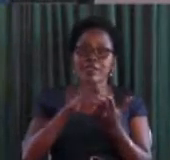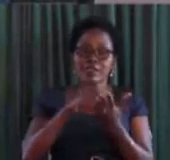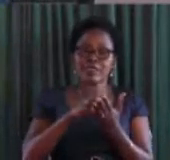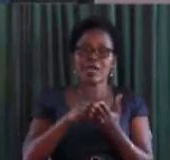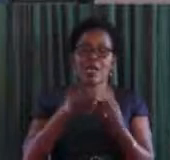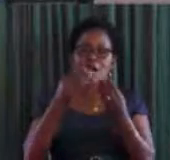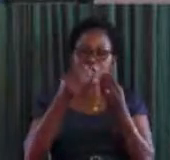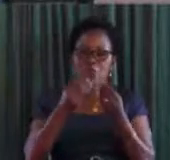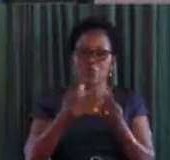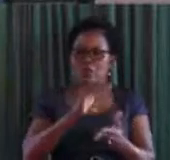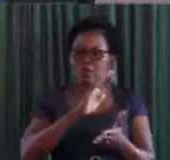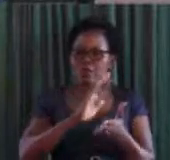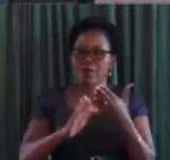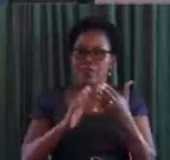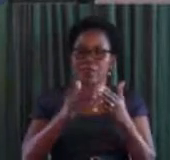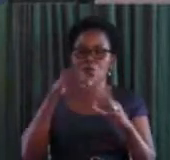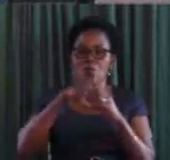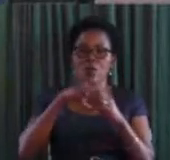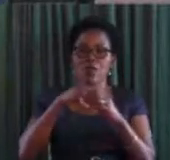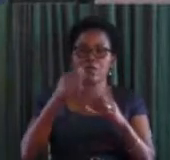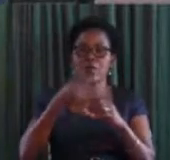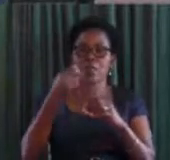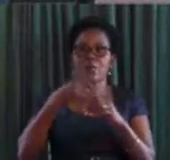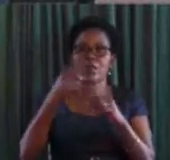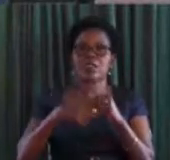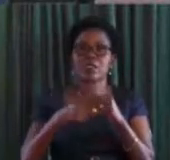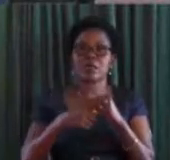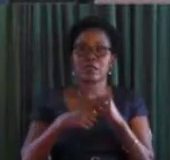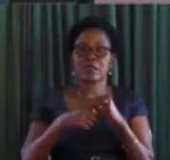within the 6-month period.